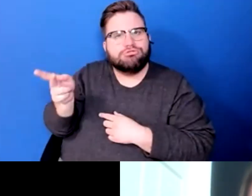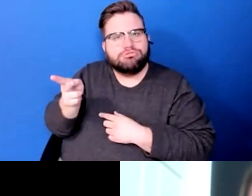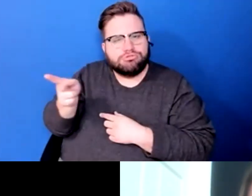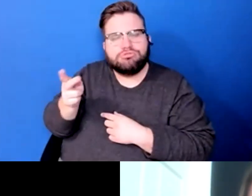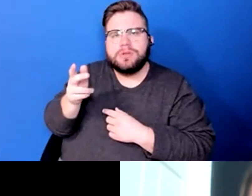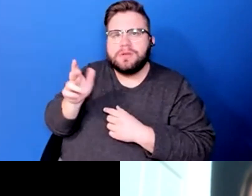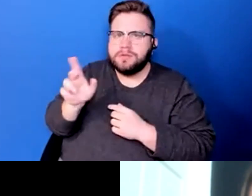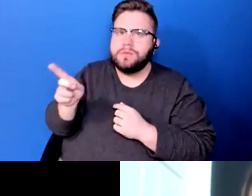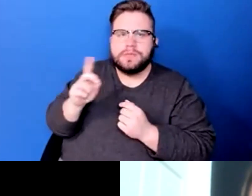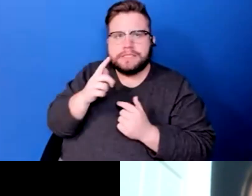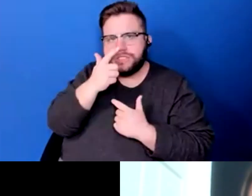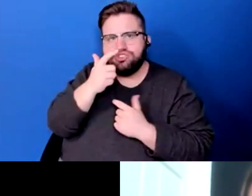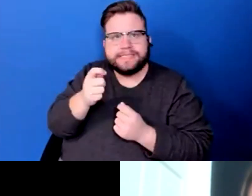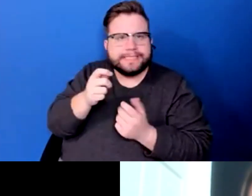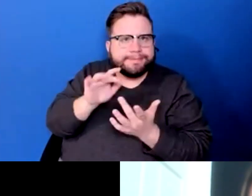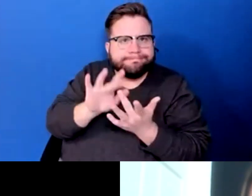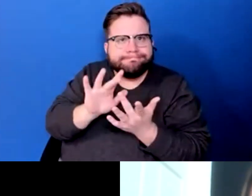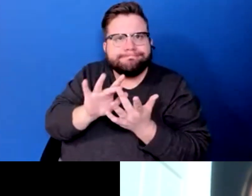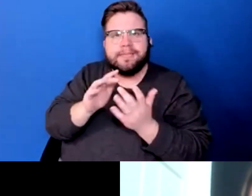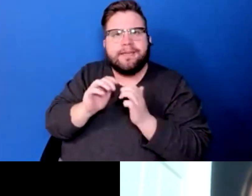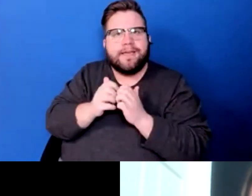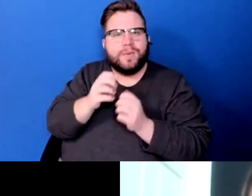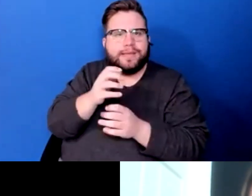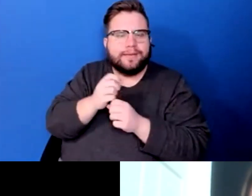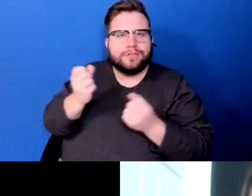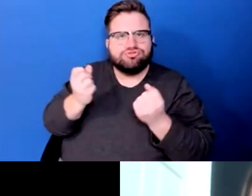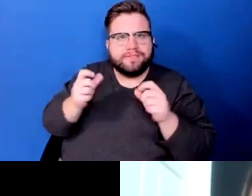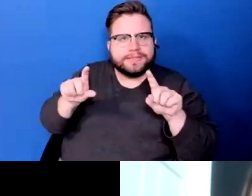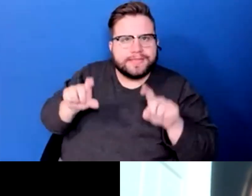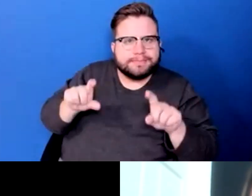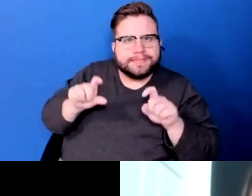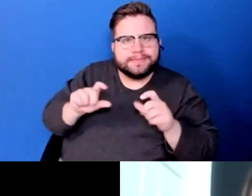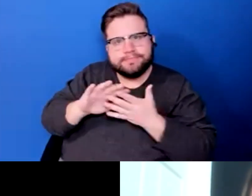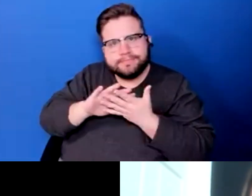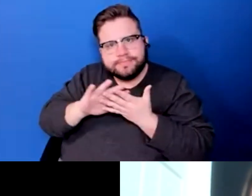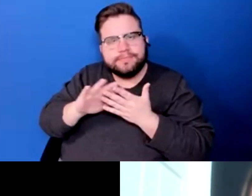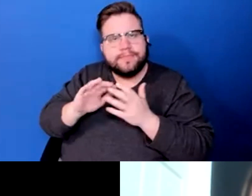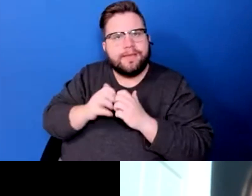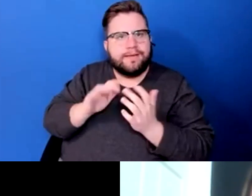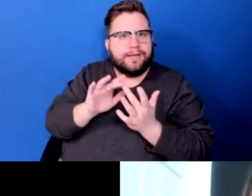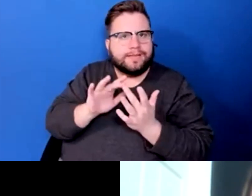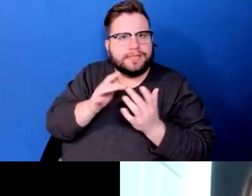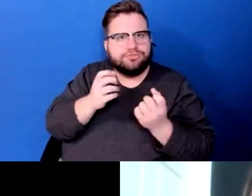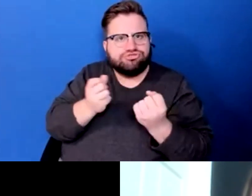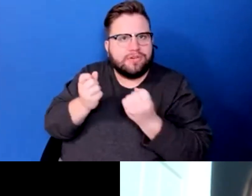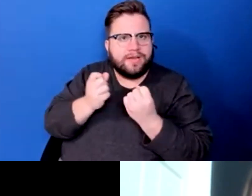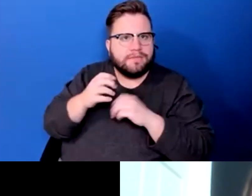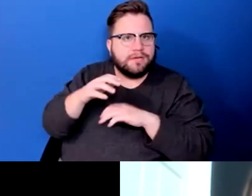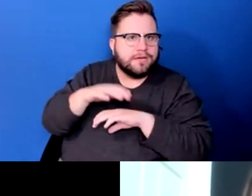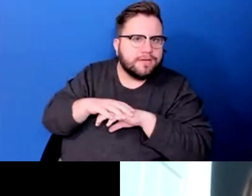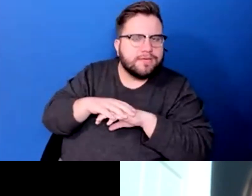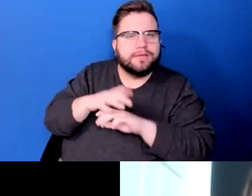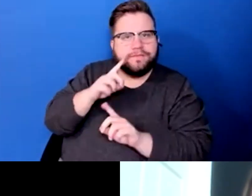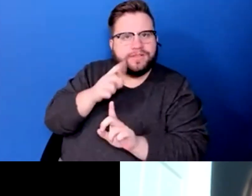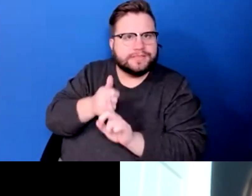do people get driving assessments? How do they contact Drive On to get them or their